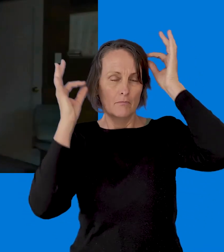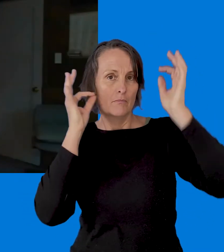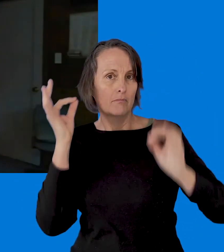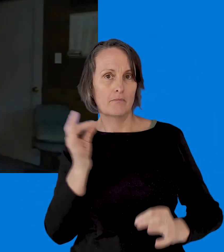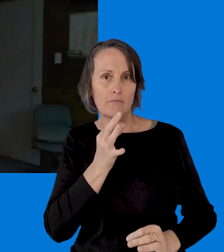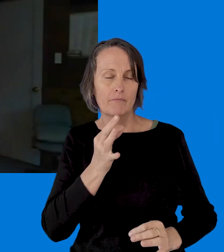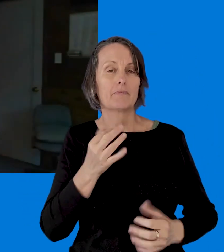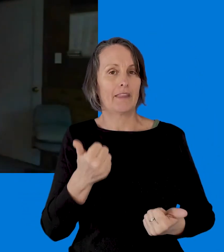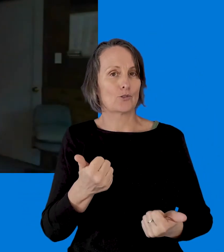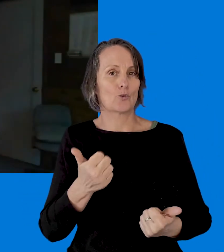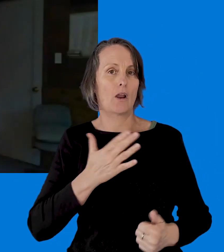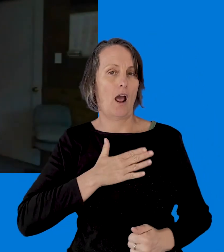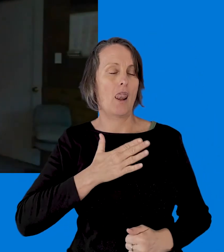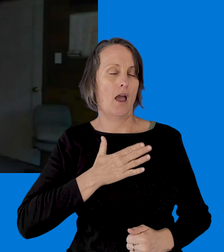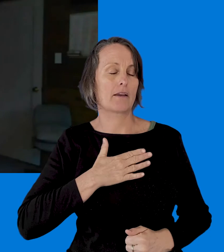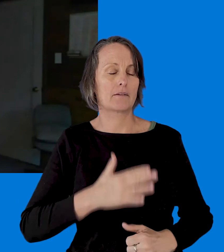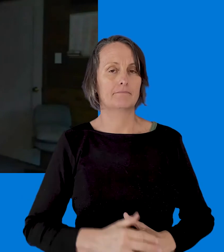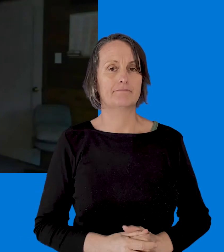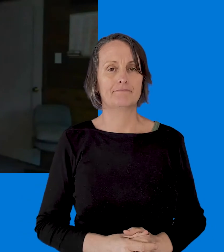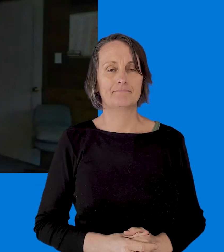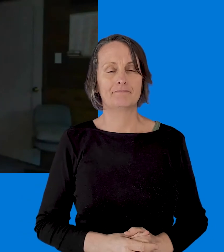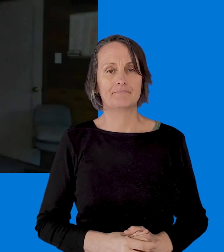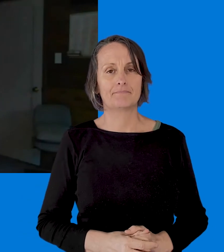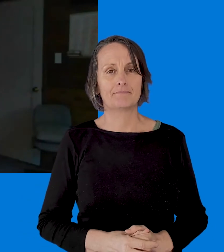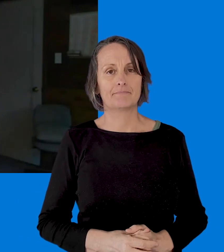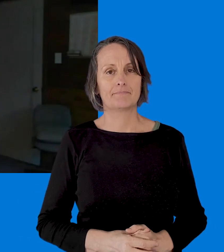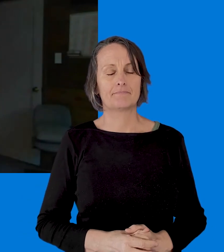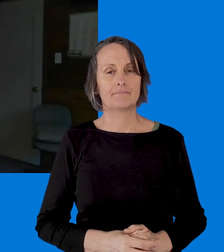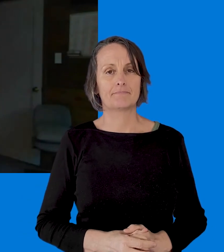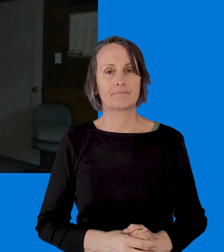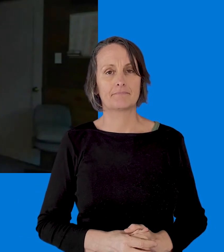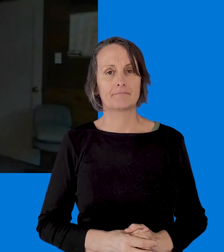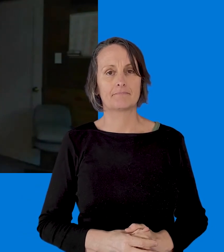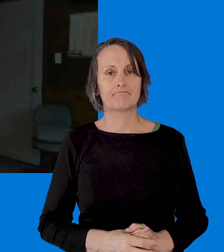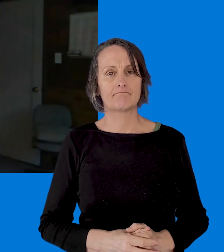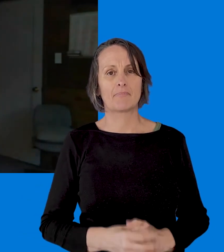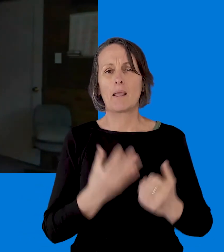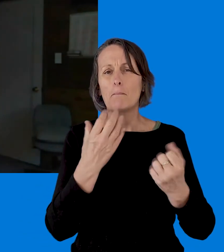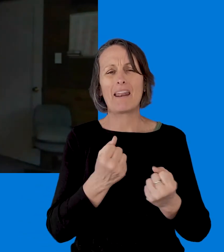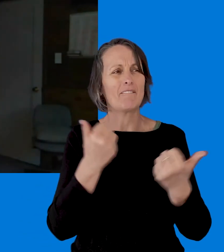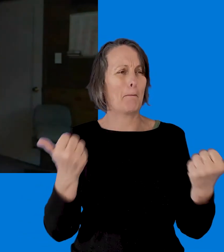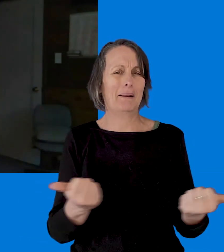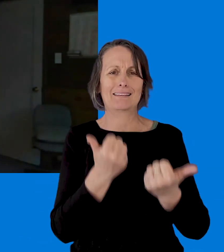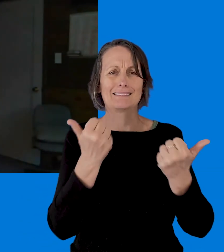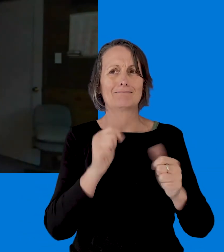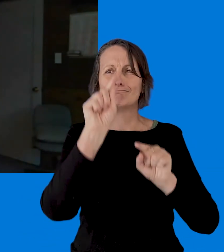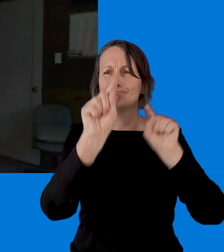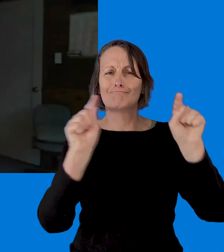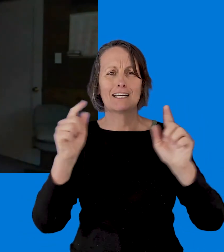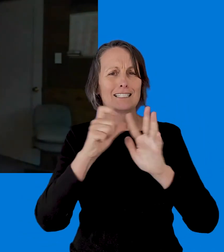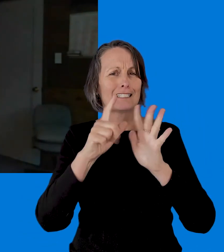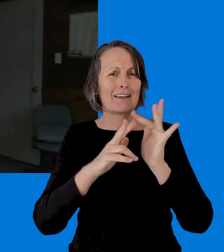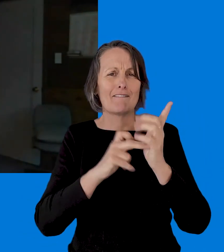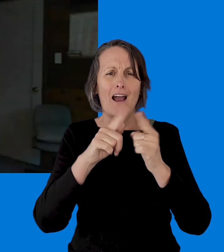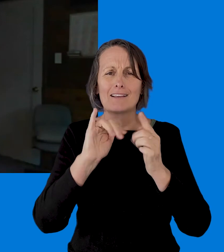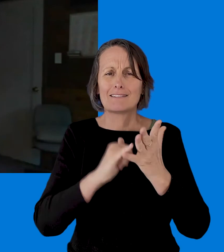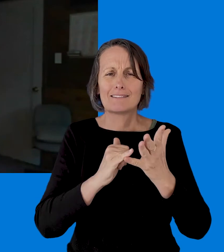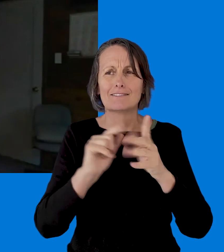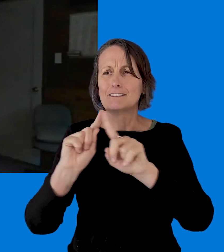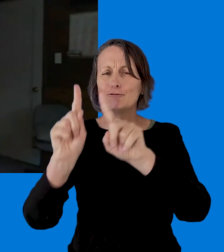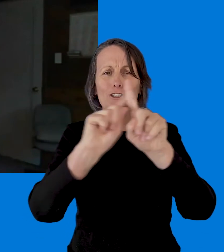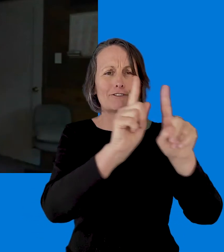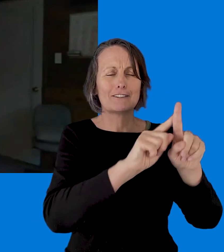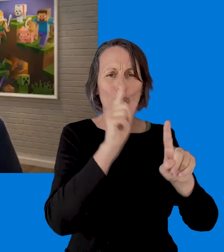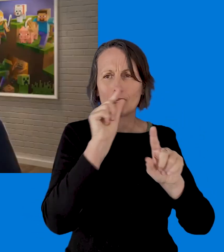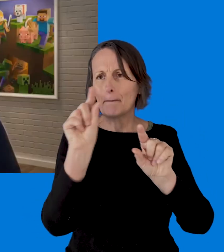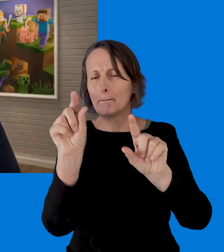down close to my mouth. But there are a large variety of these devices out there, and we tend to do pretty well across